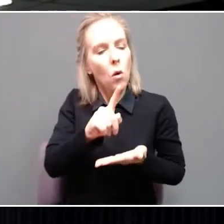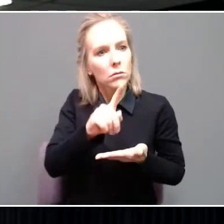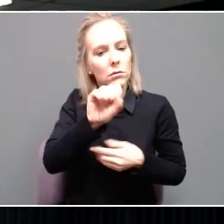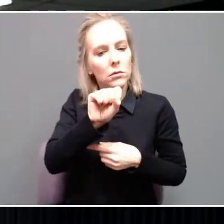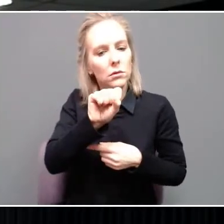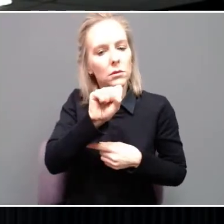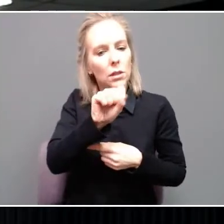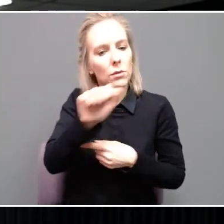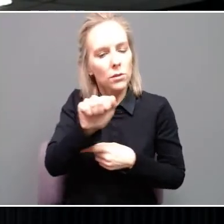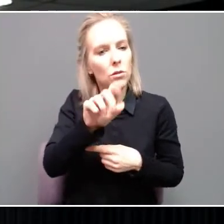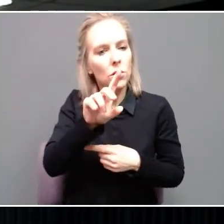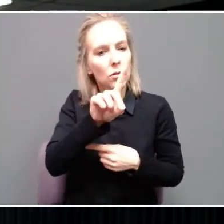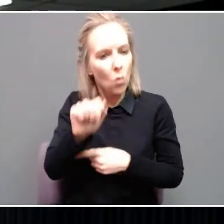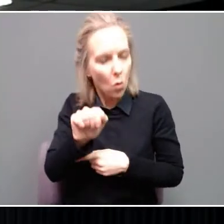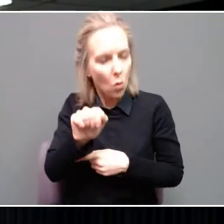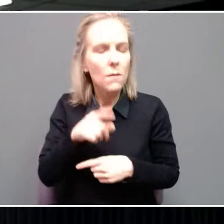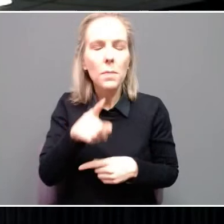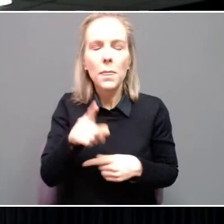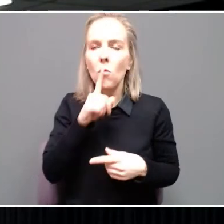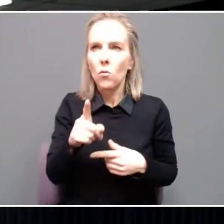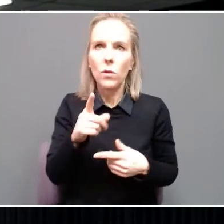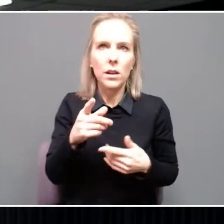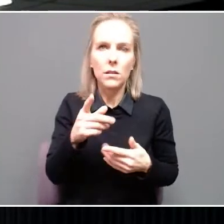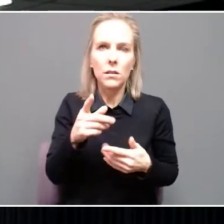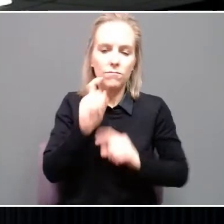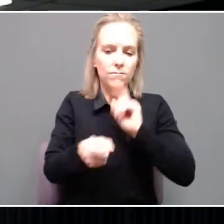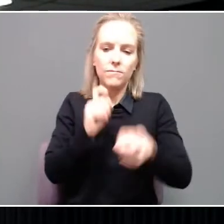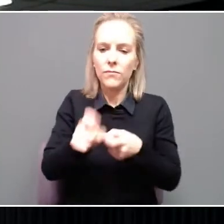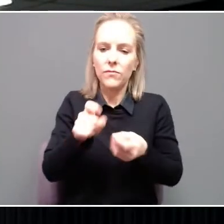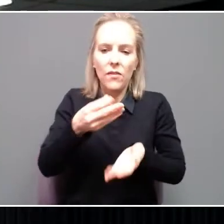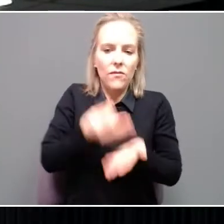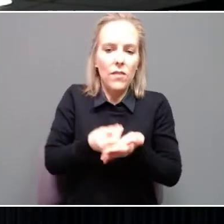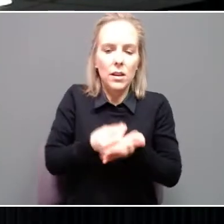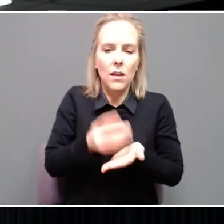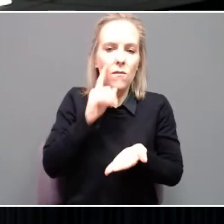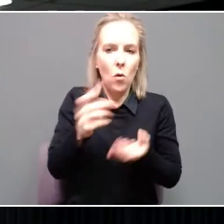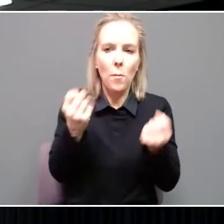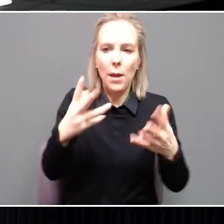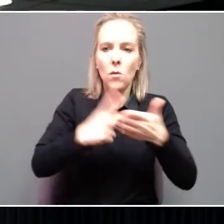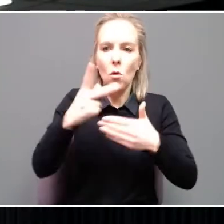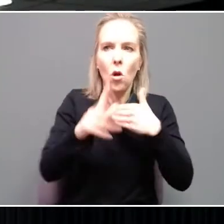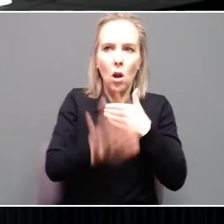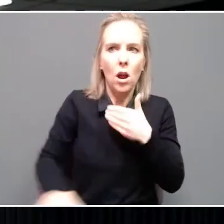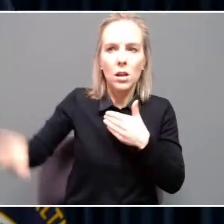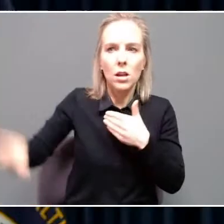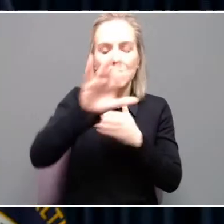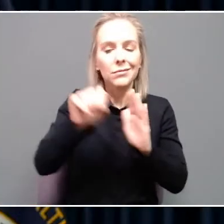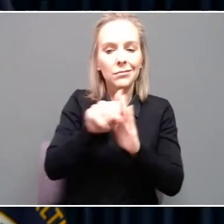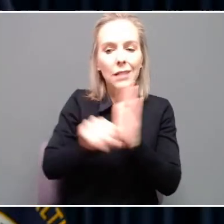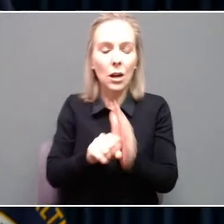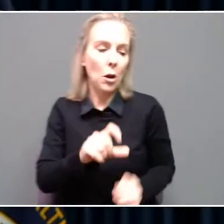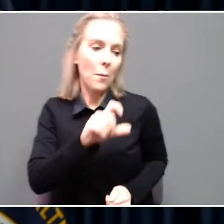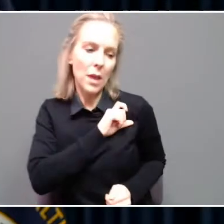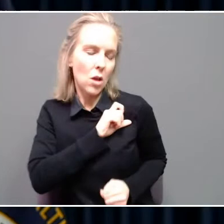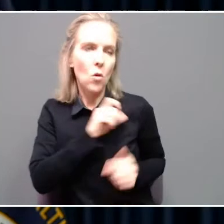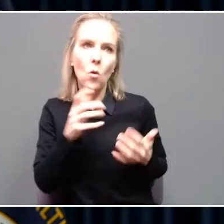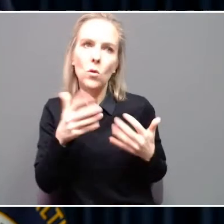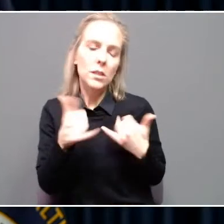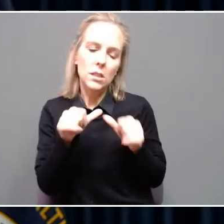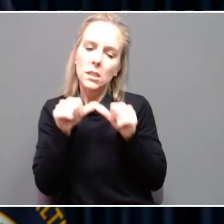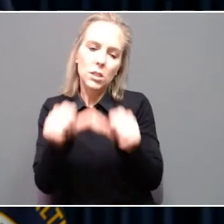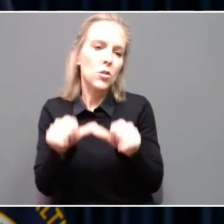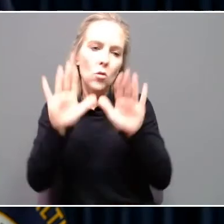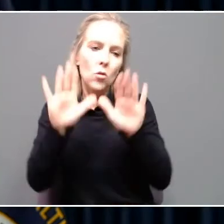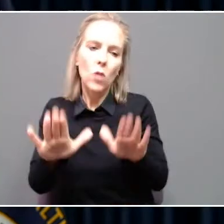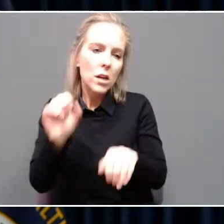funding to programs across the state, and our law enforcement out there continues to do a great job with Kentucky State Police and the